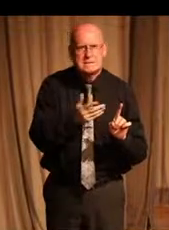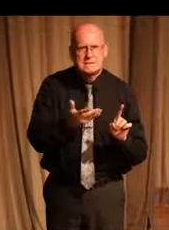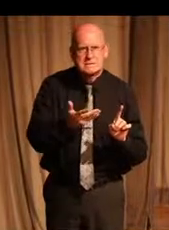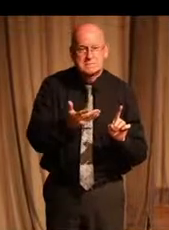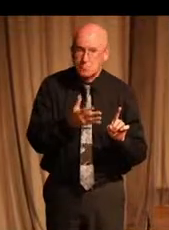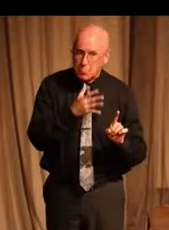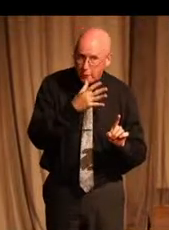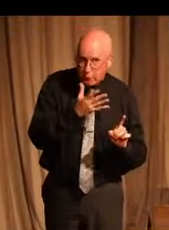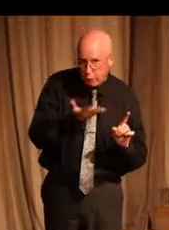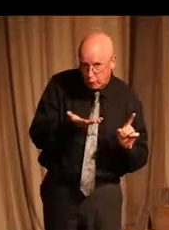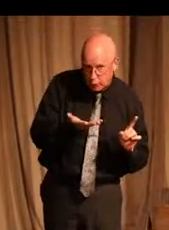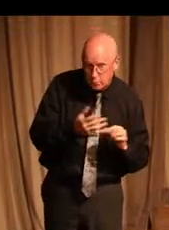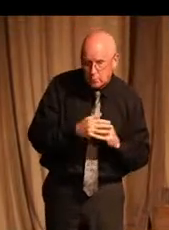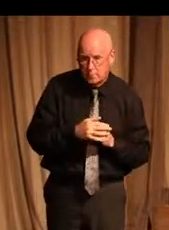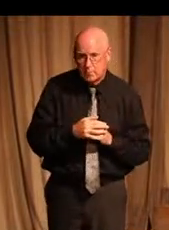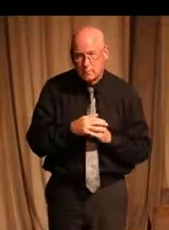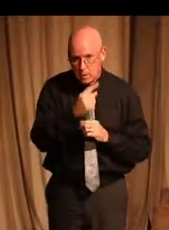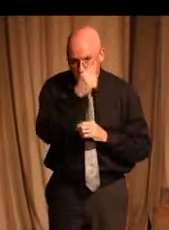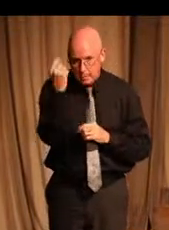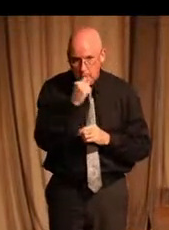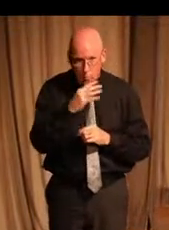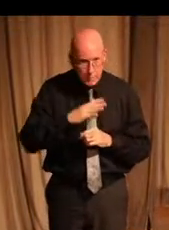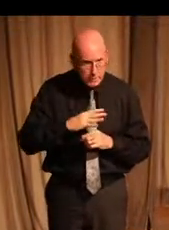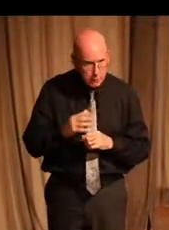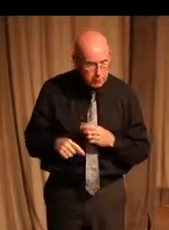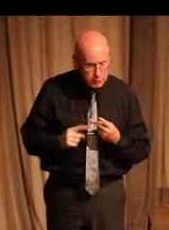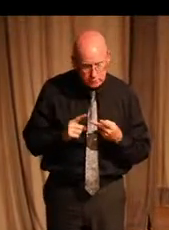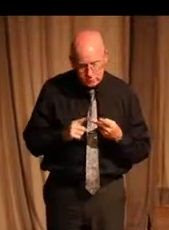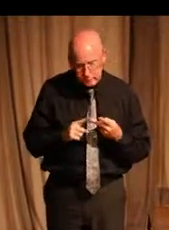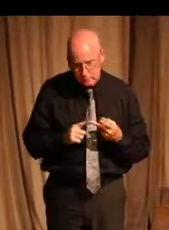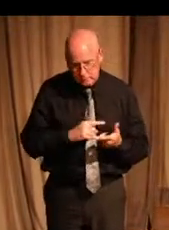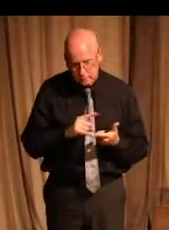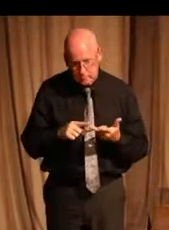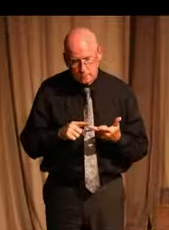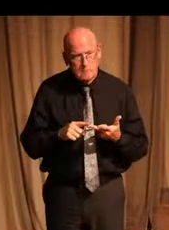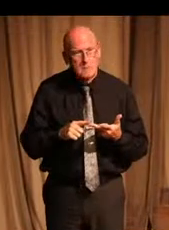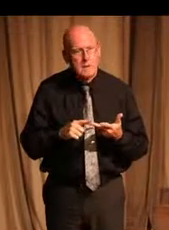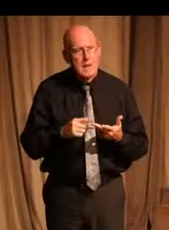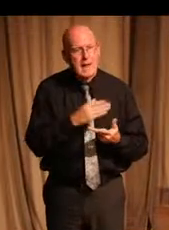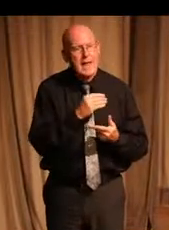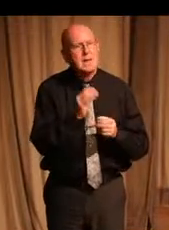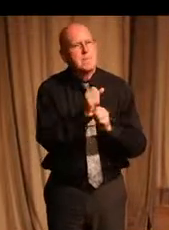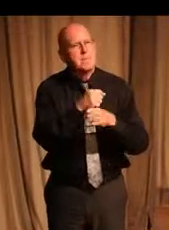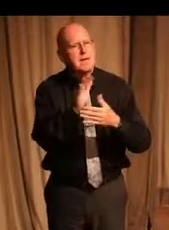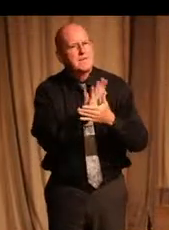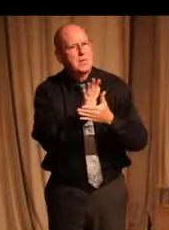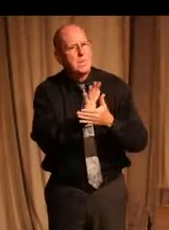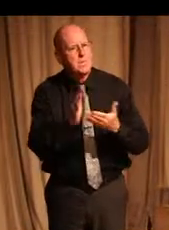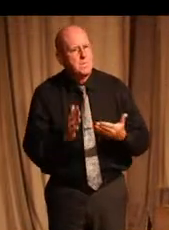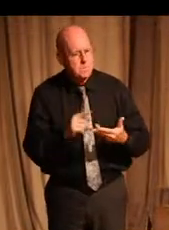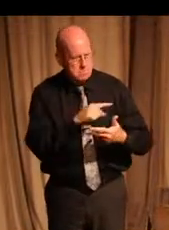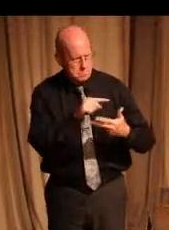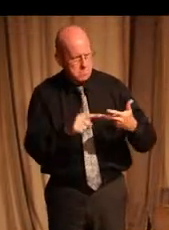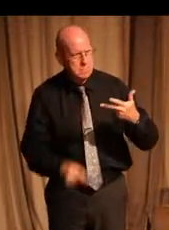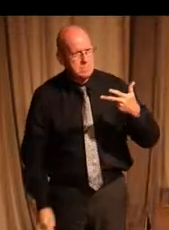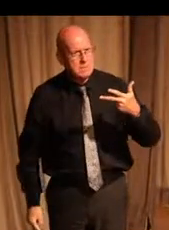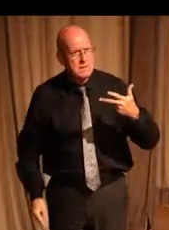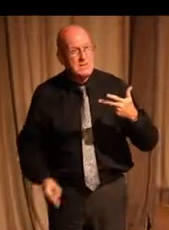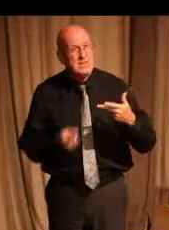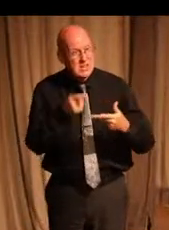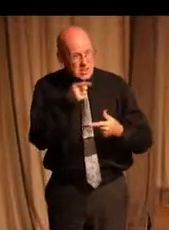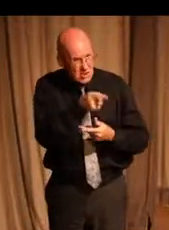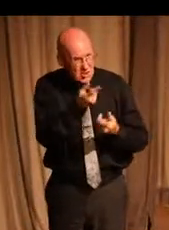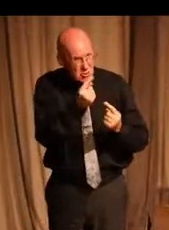a mother, a black woman, and a filmmaker. And she has tried all her life to